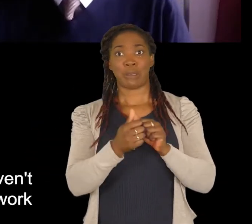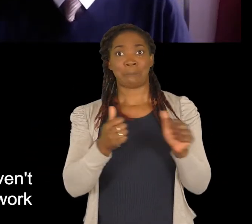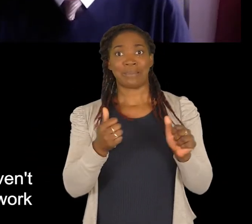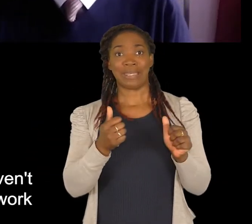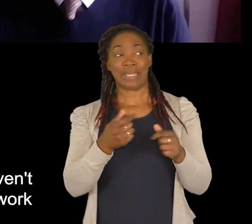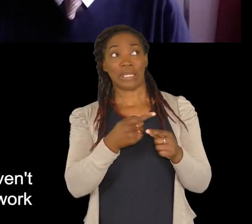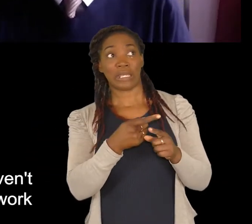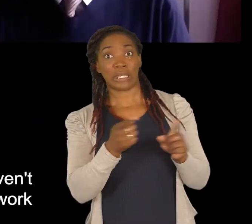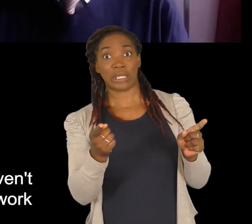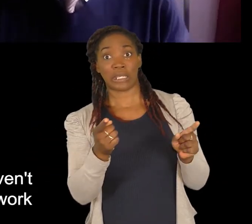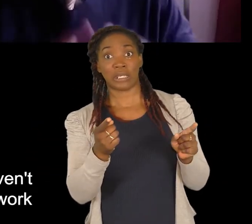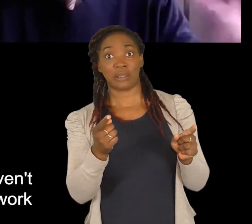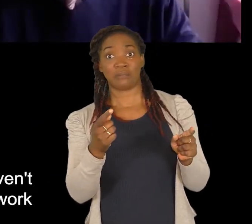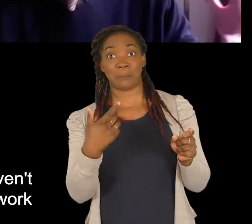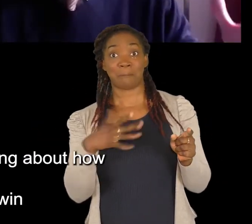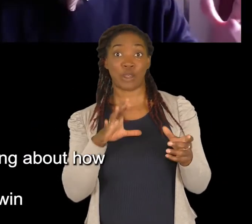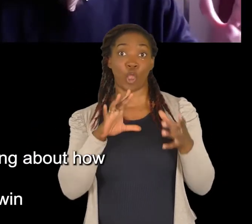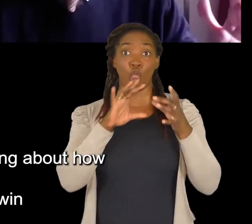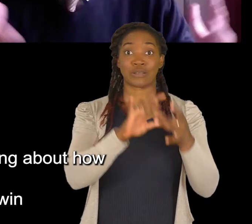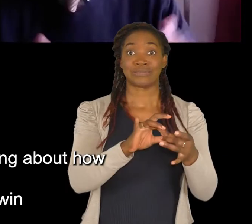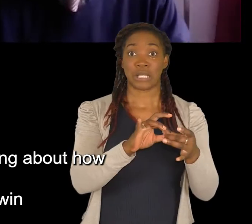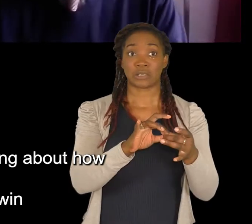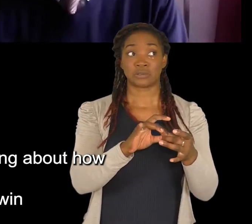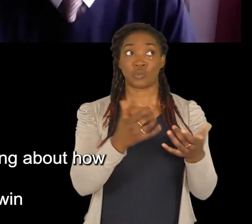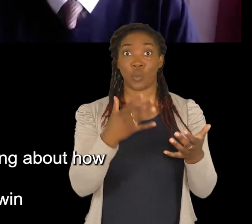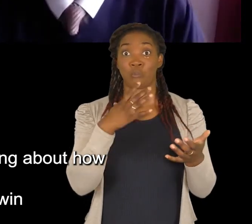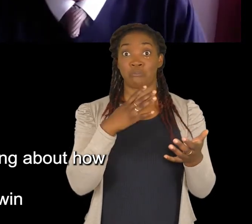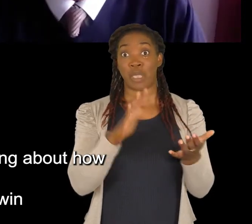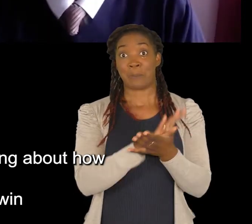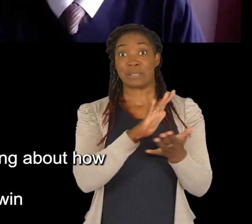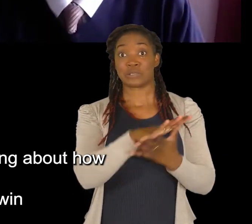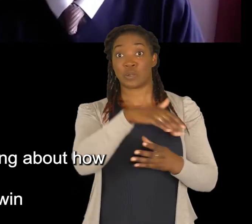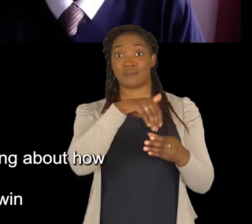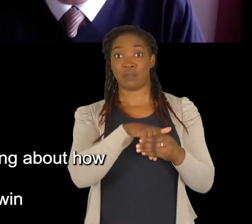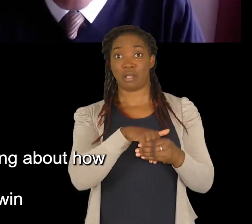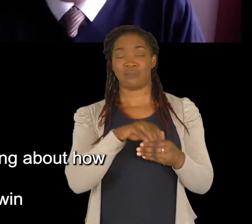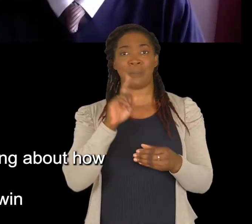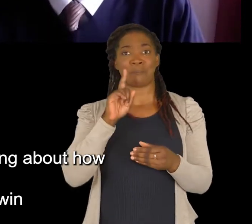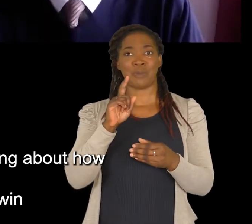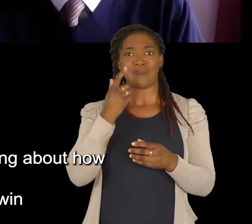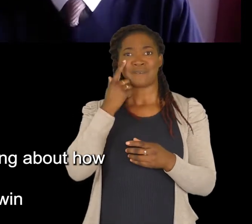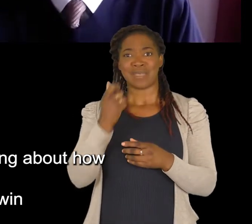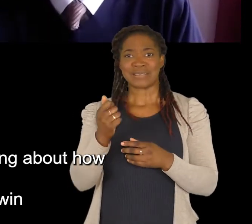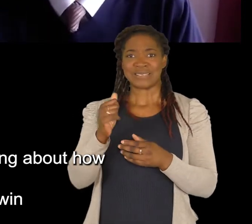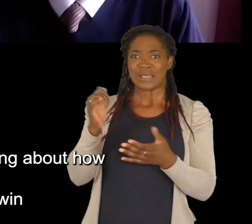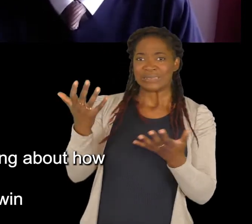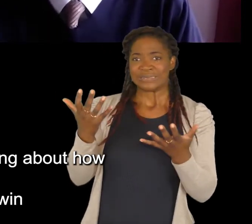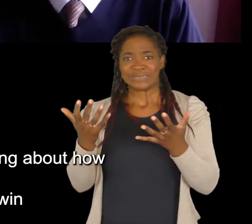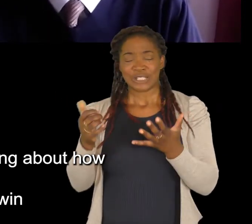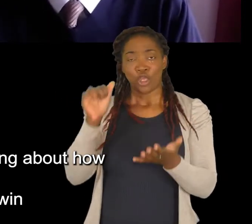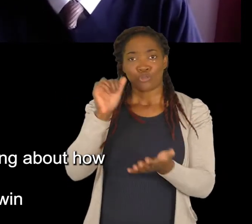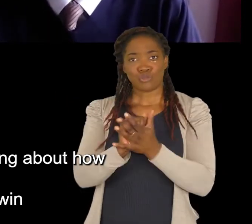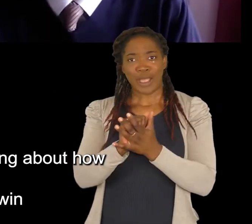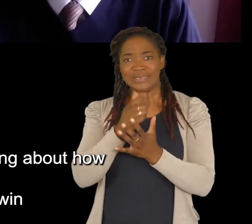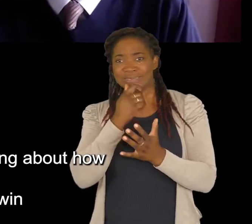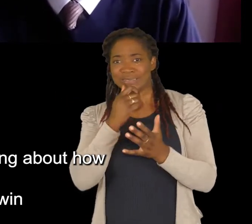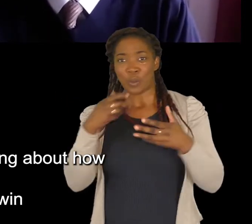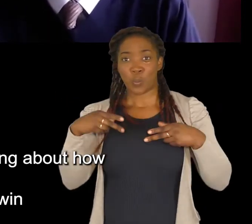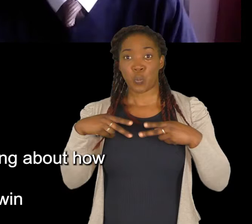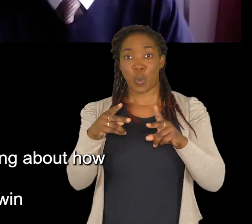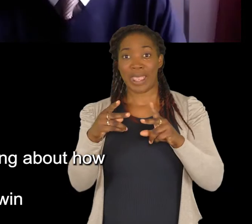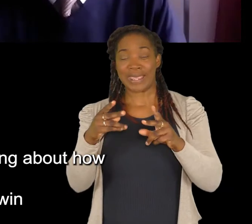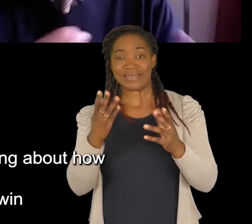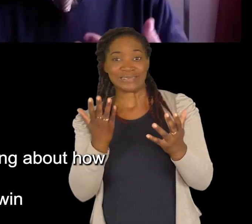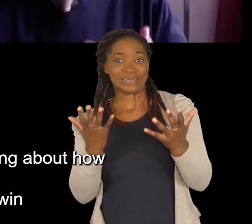touch with if we want to be, right? Our network is that strong. But actually finding the angle and thinking about how you're going to work